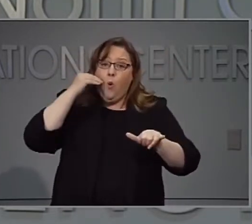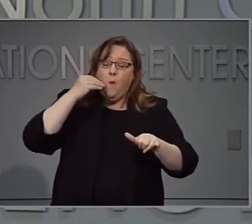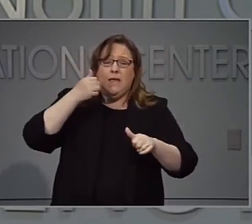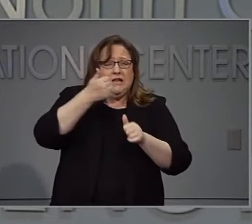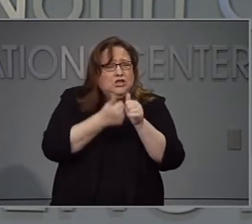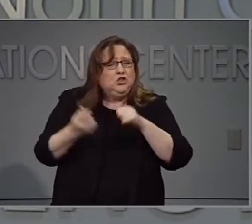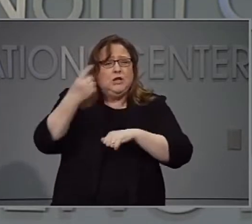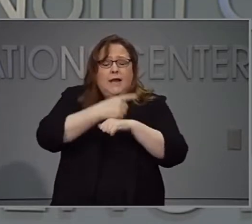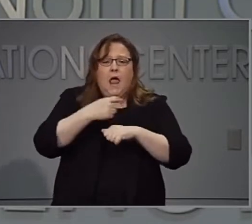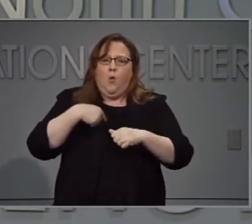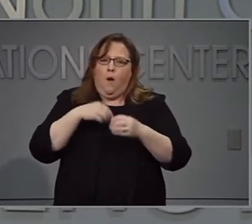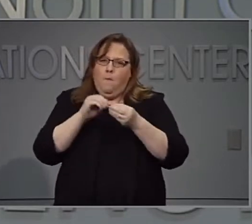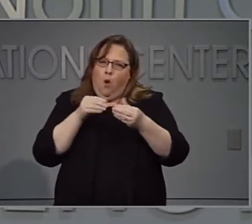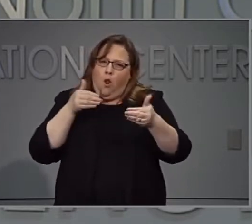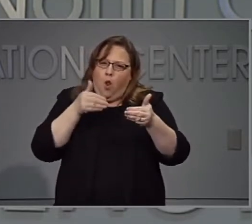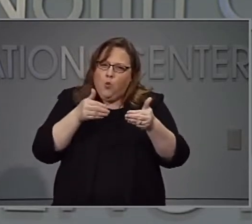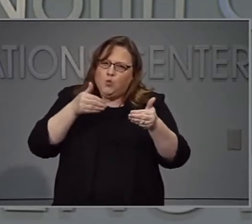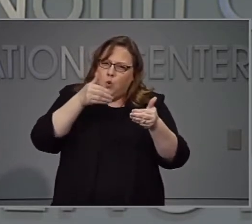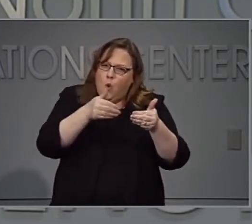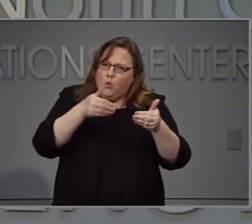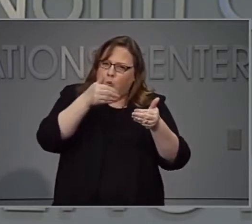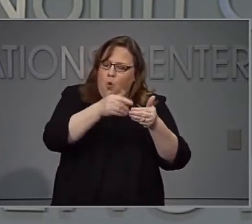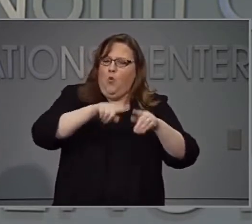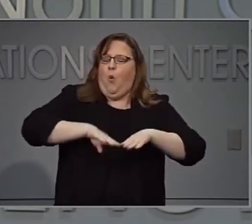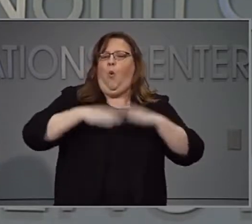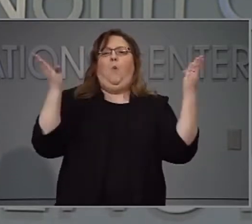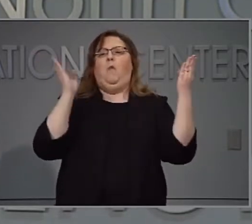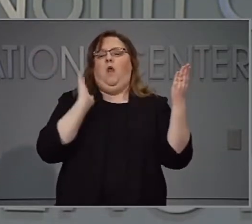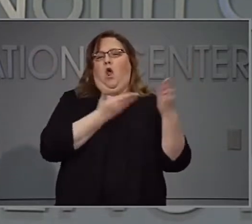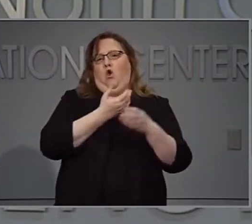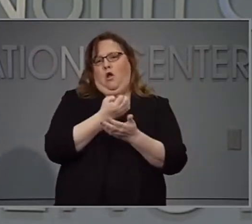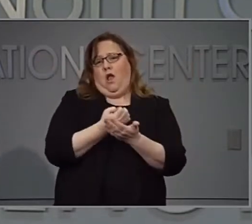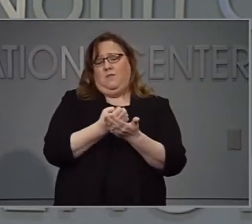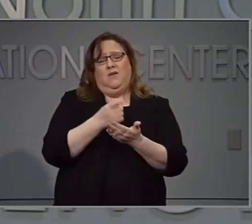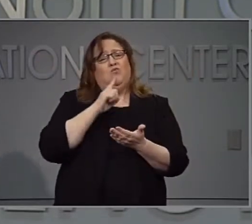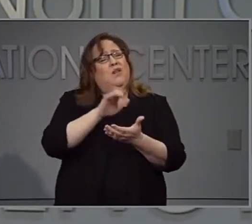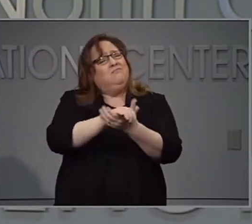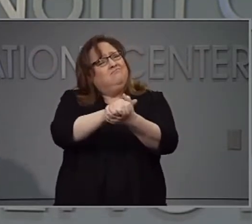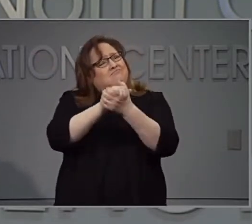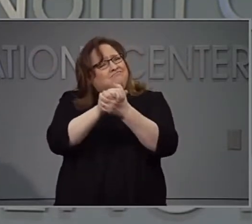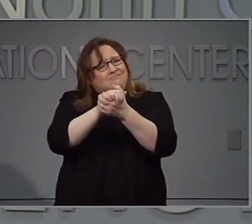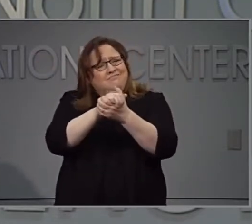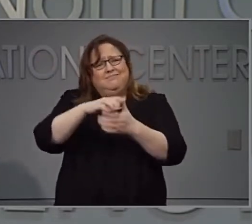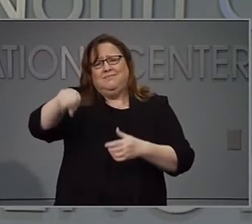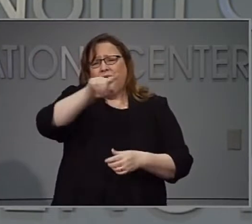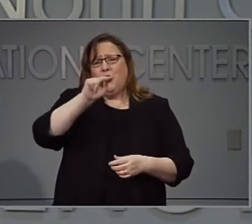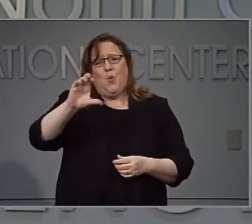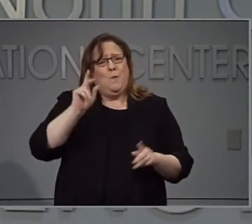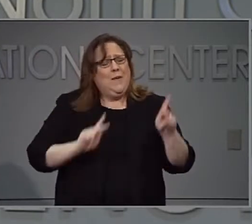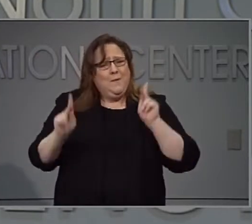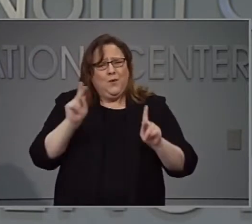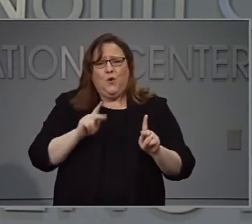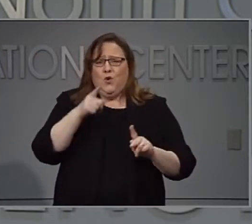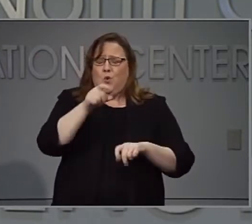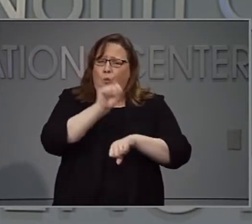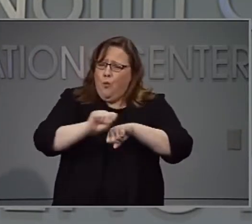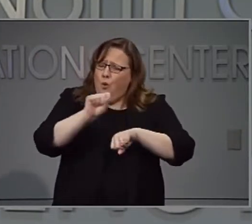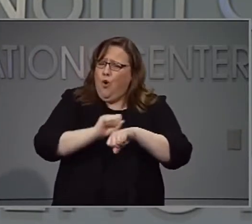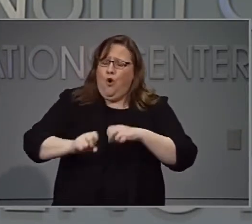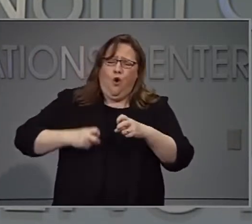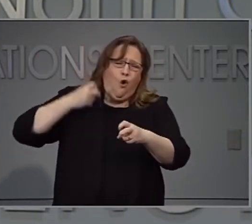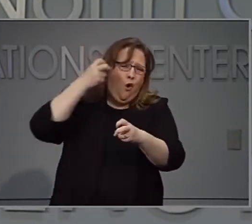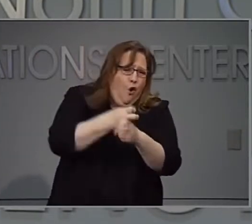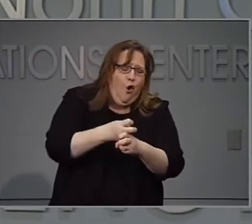economy. I want to congratulate North Carolinians. You've made great efforts to keep yourselves and